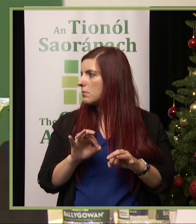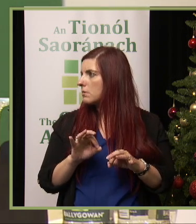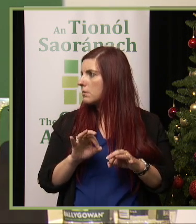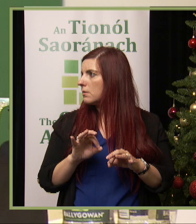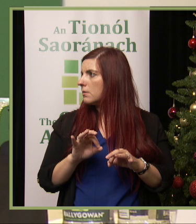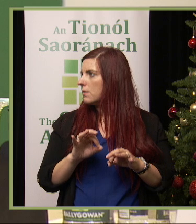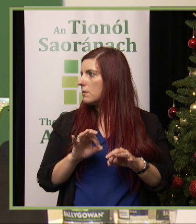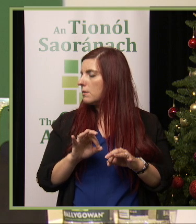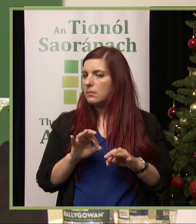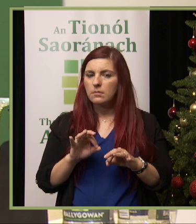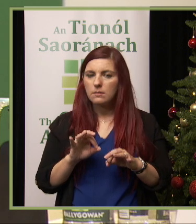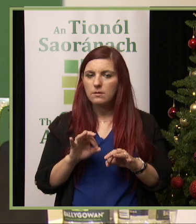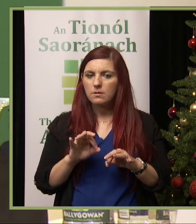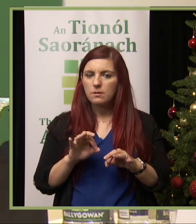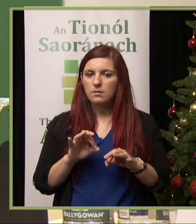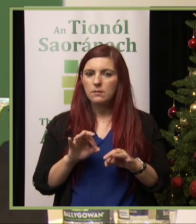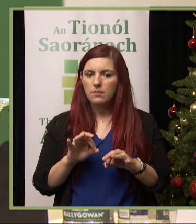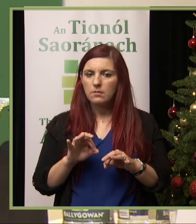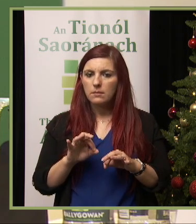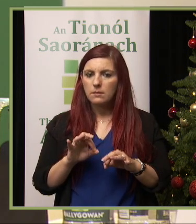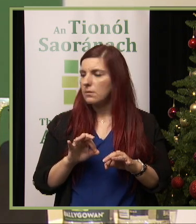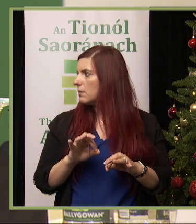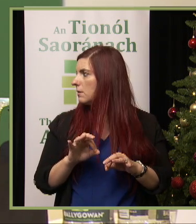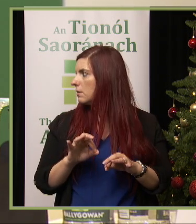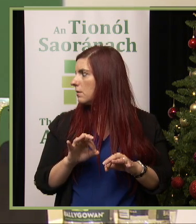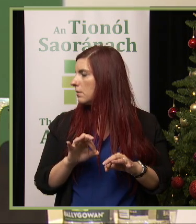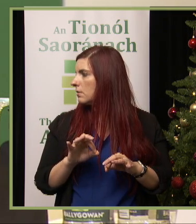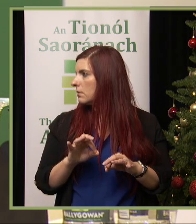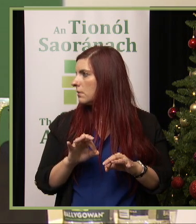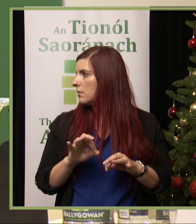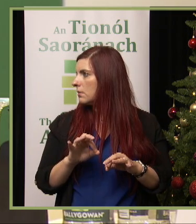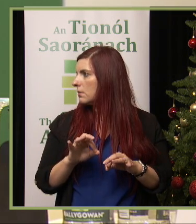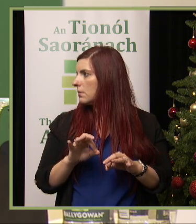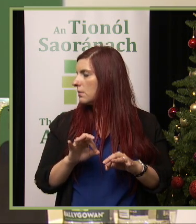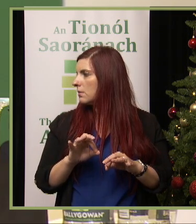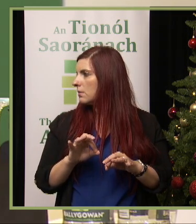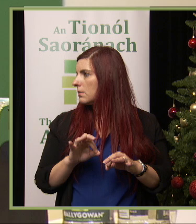I feel like we want to go back on, okay, all right.